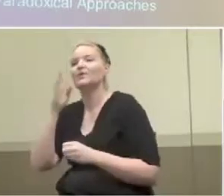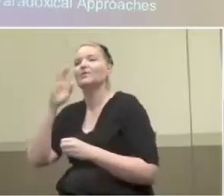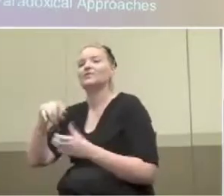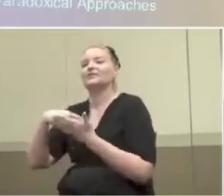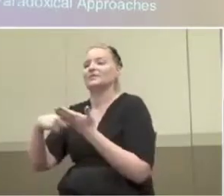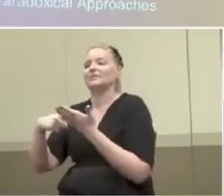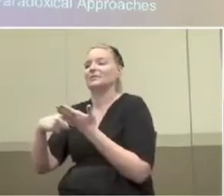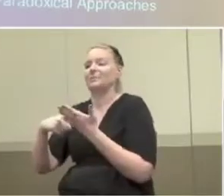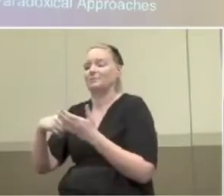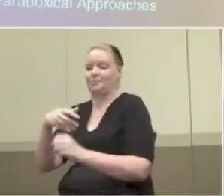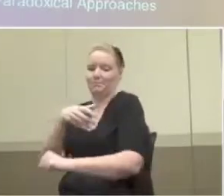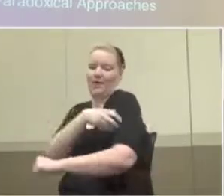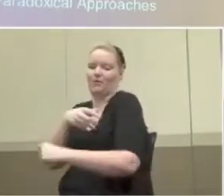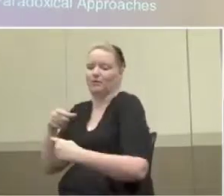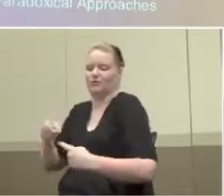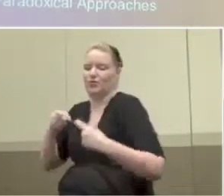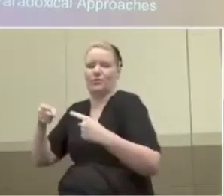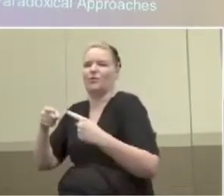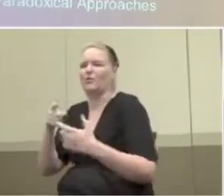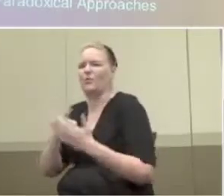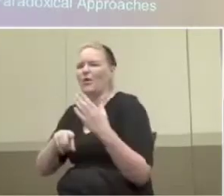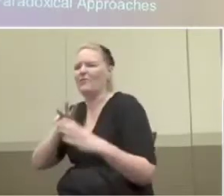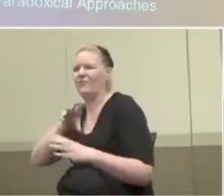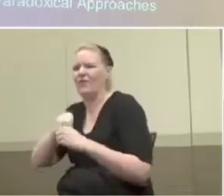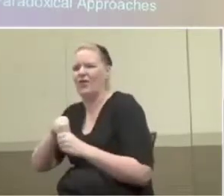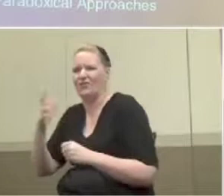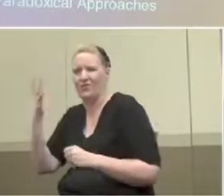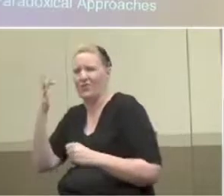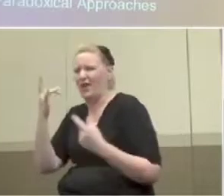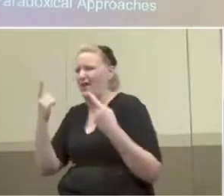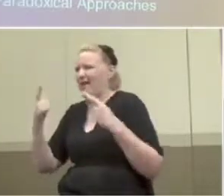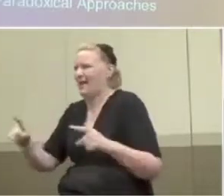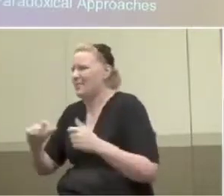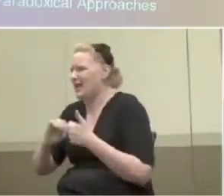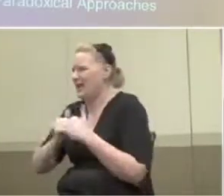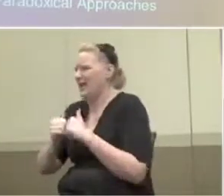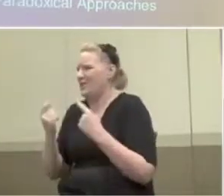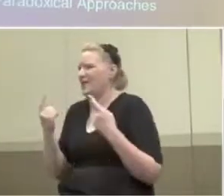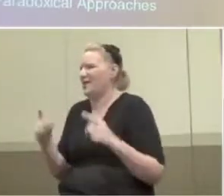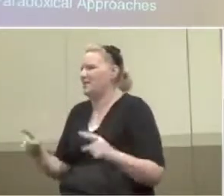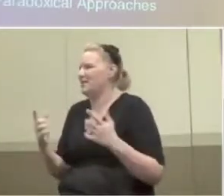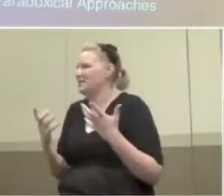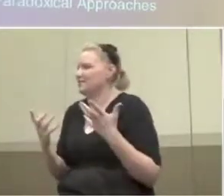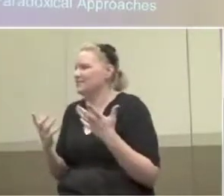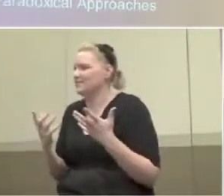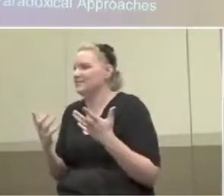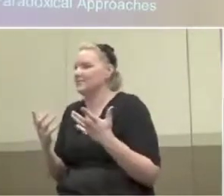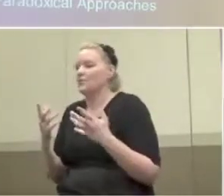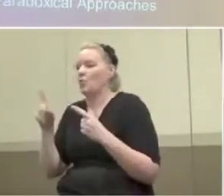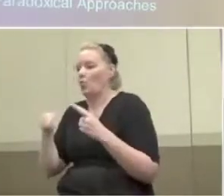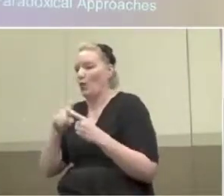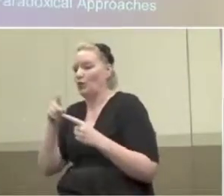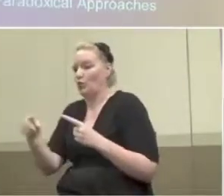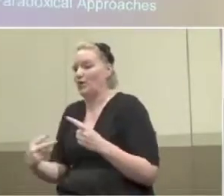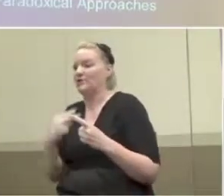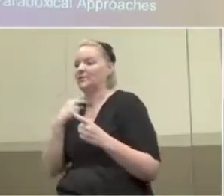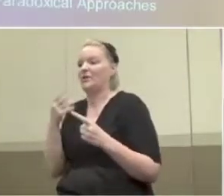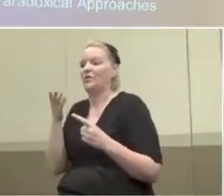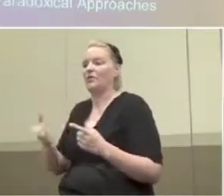is and what's involved in it and why it happens and how to know when you've actually stepped in it and you're stuck in